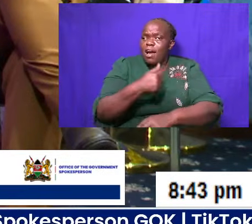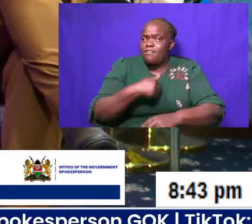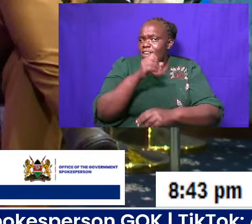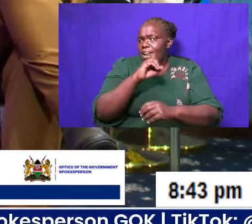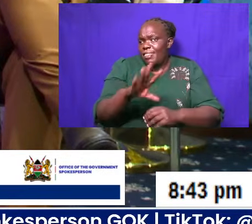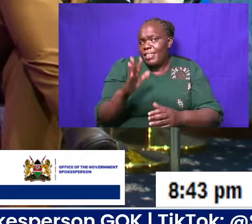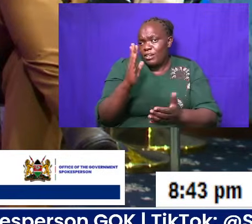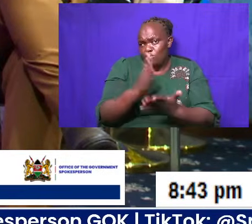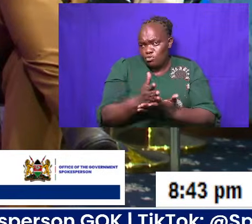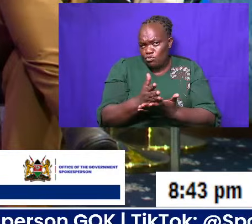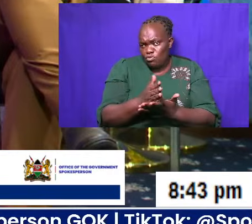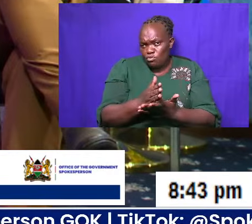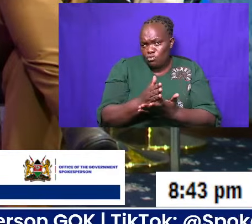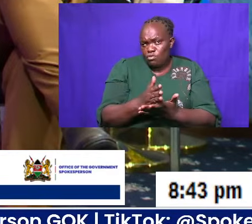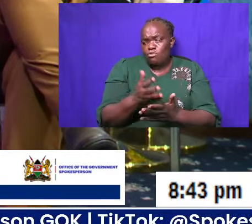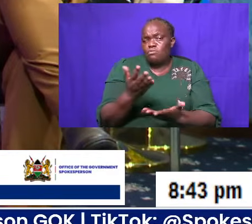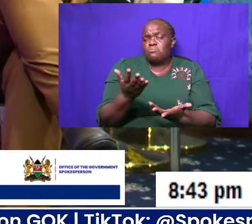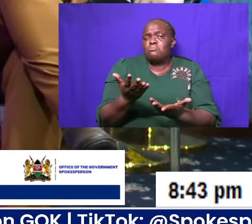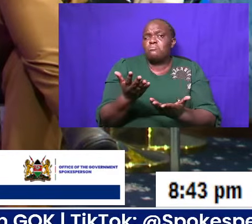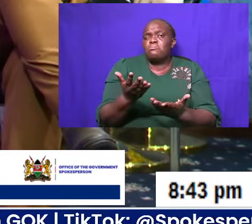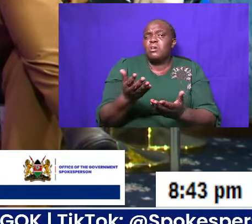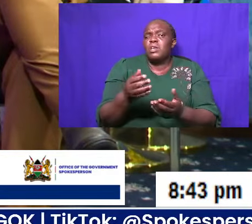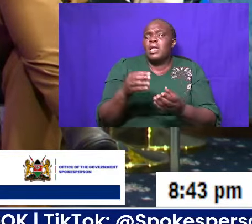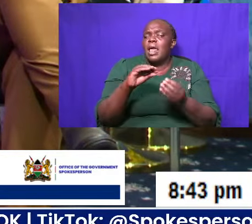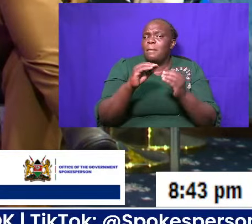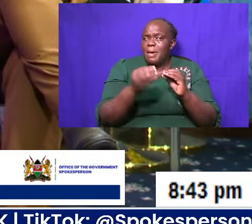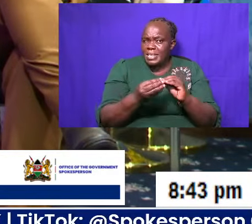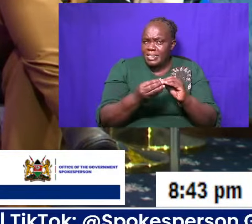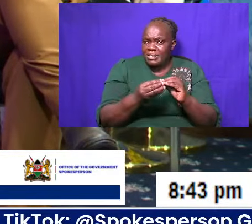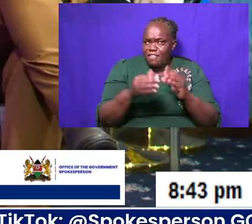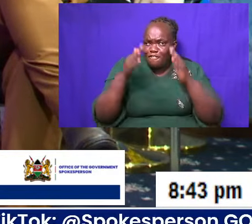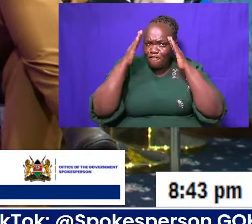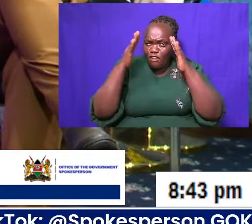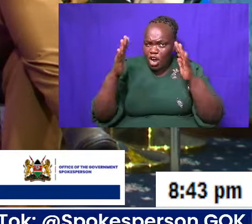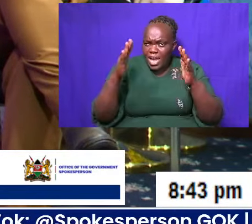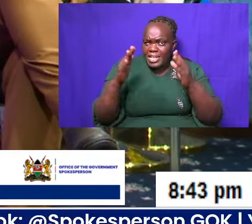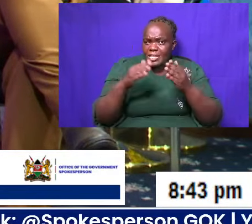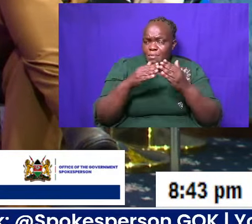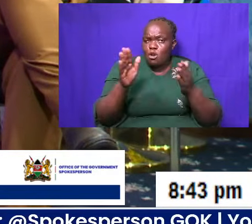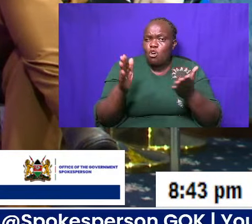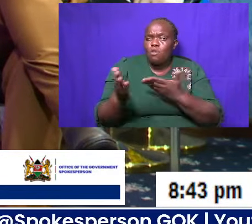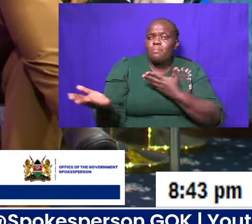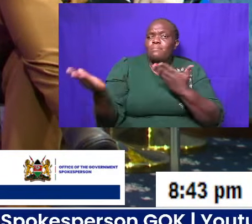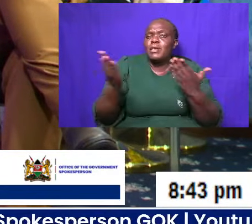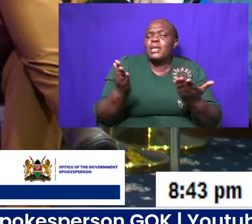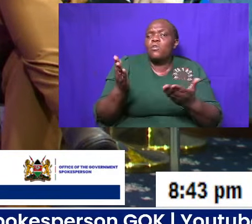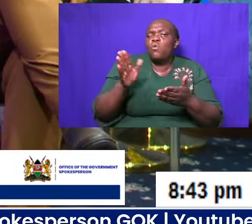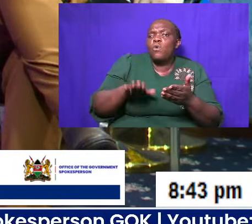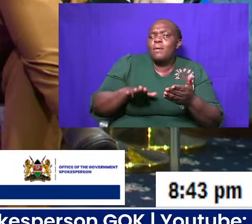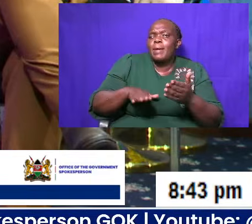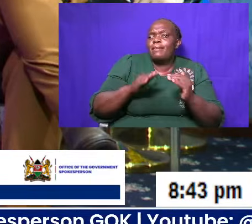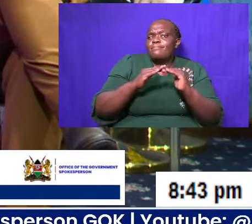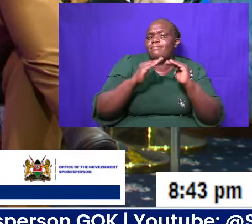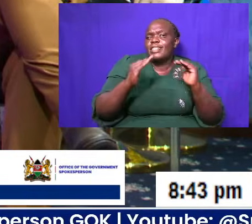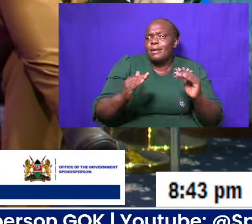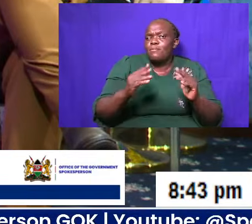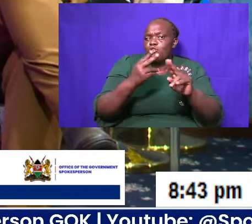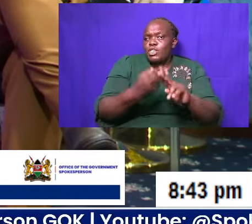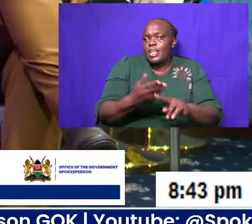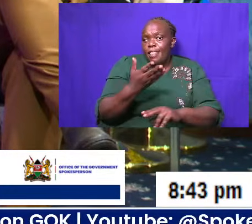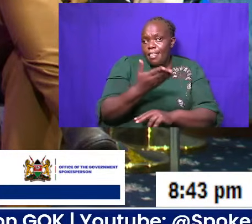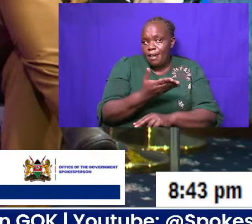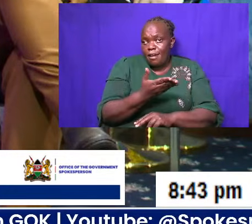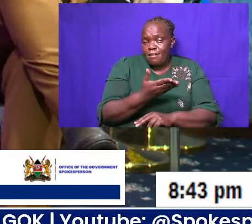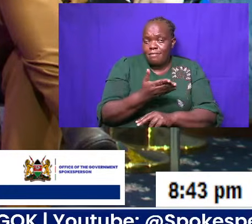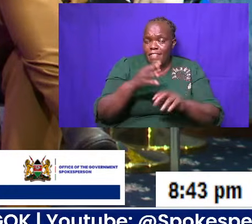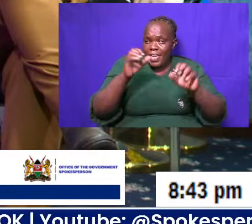it makes us then, because of the statistics, to focus more on bringing them to the table, right? So